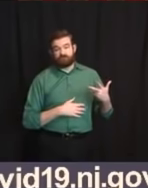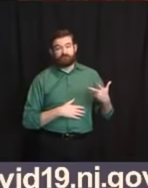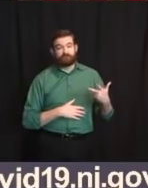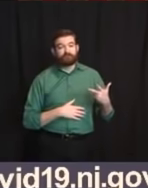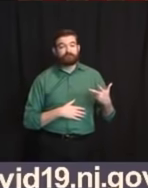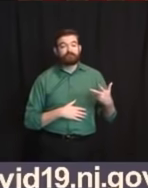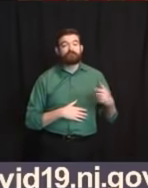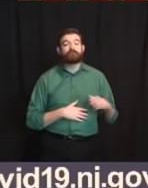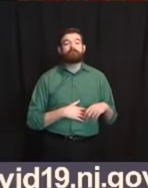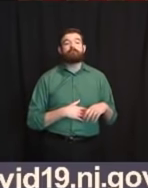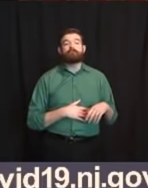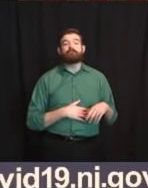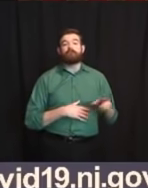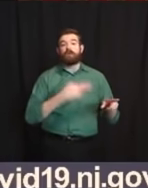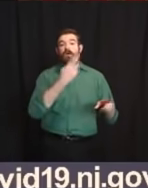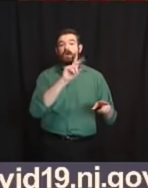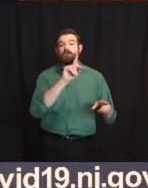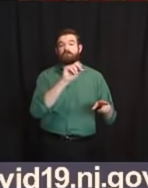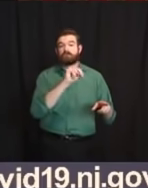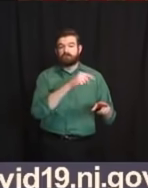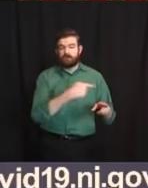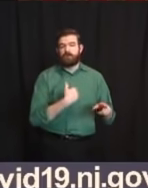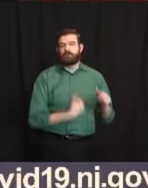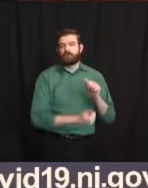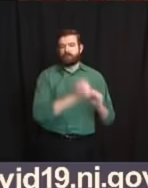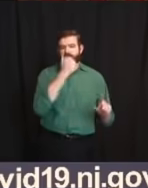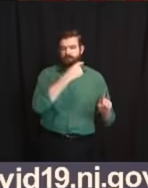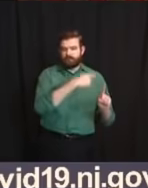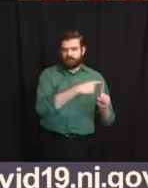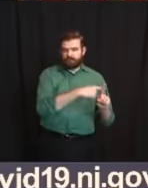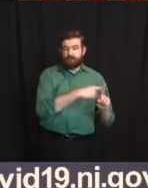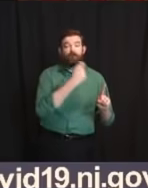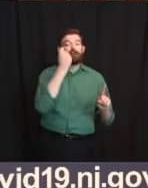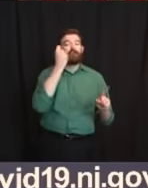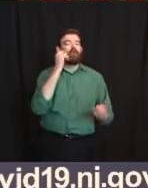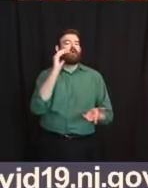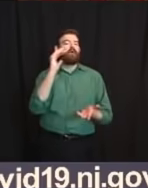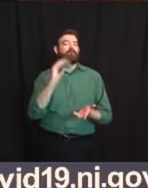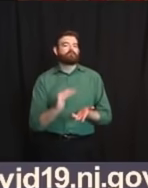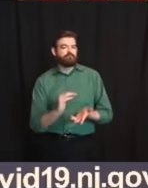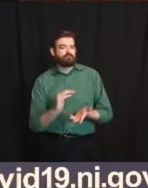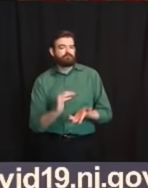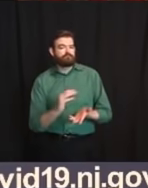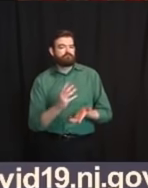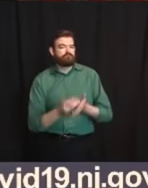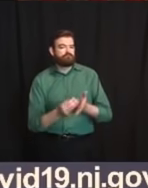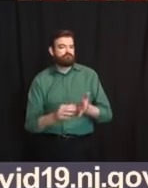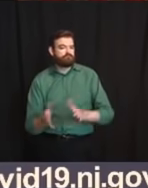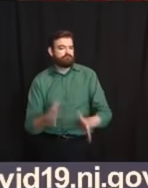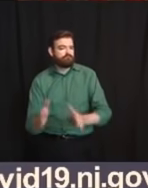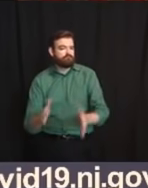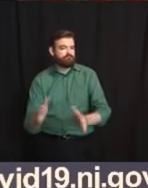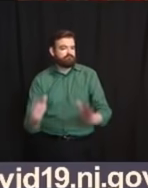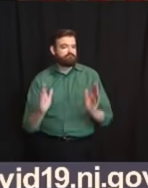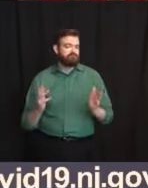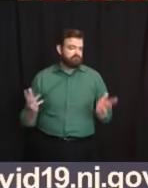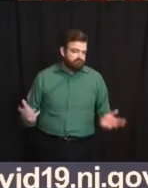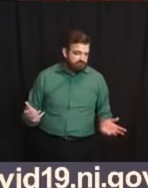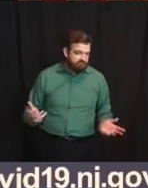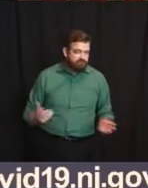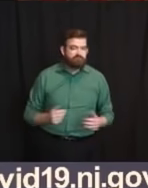any great insight as to why that is, but that is a fact. You good? Thank you. Sir, we're coming at you.